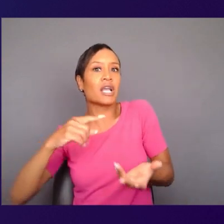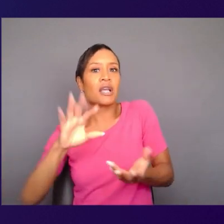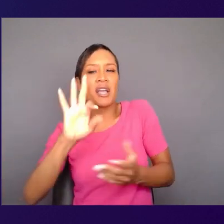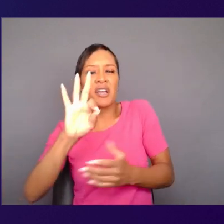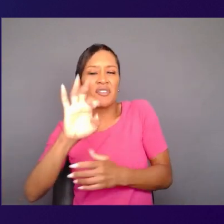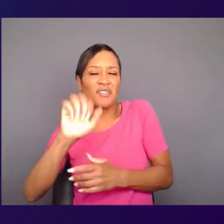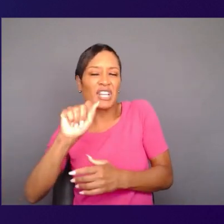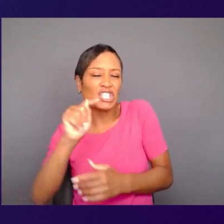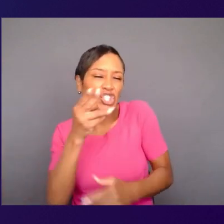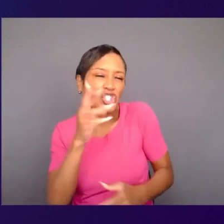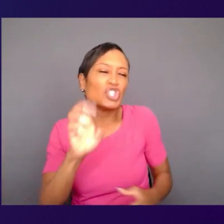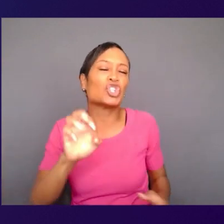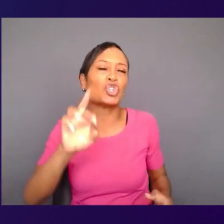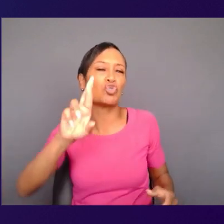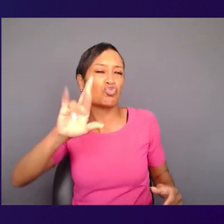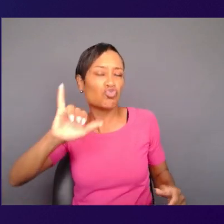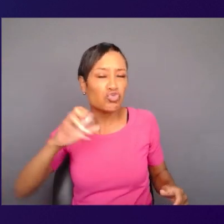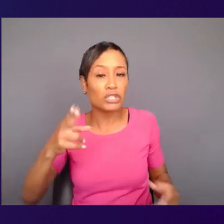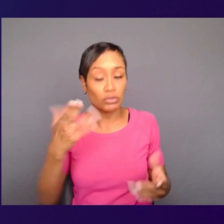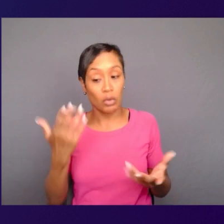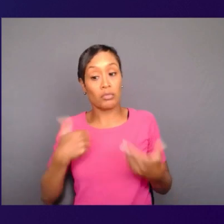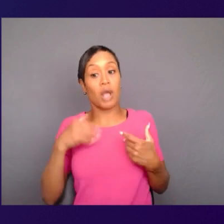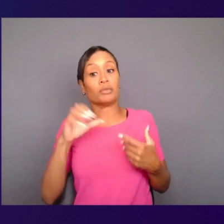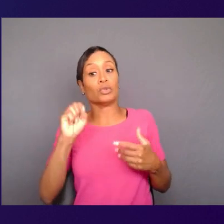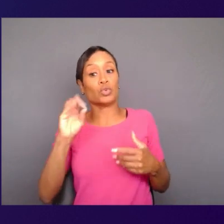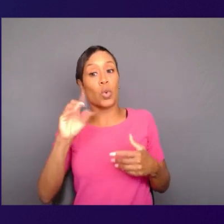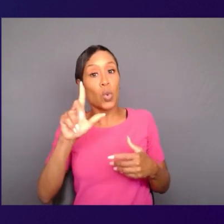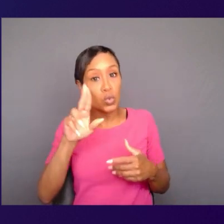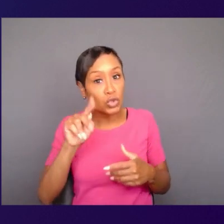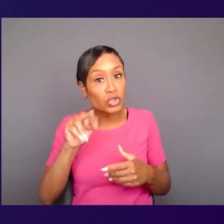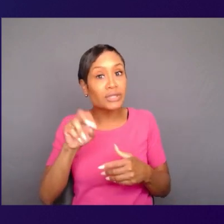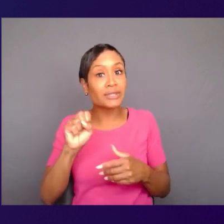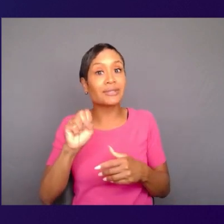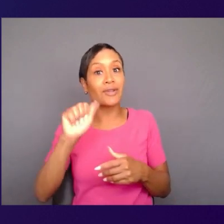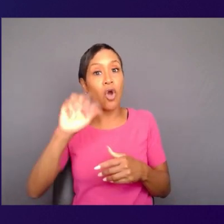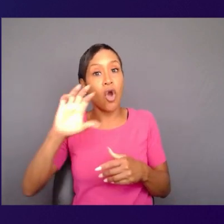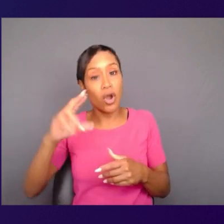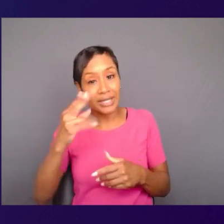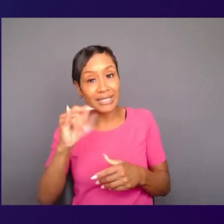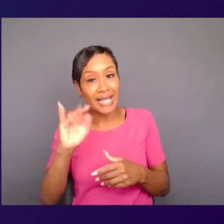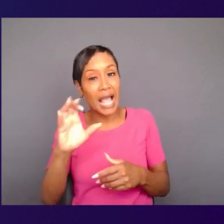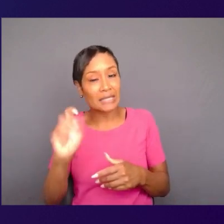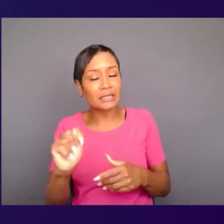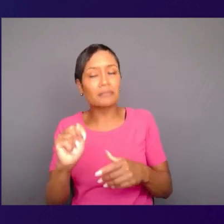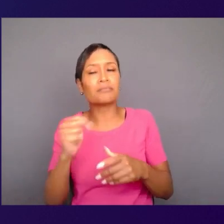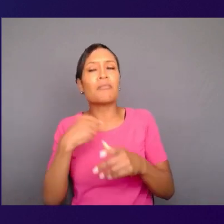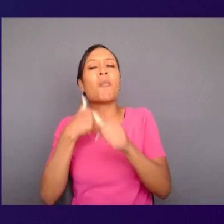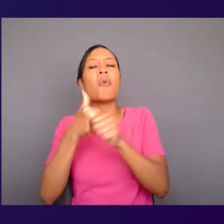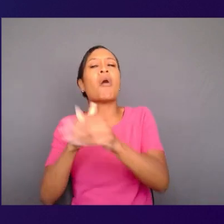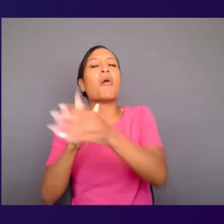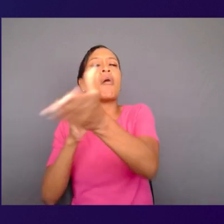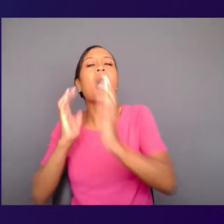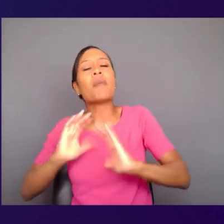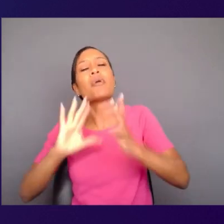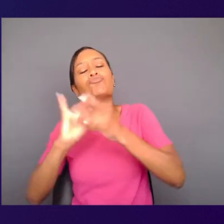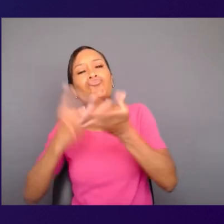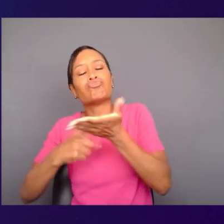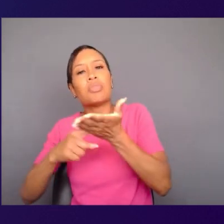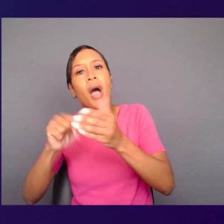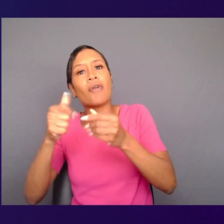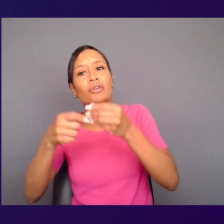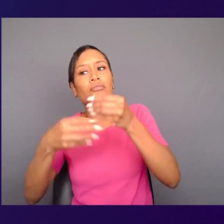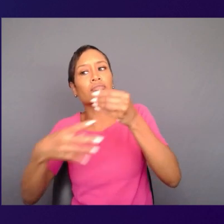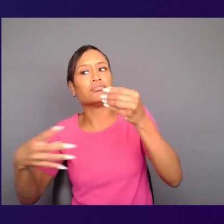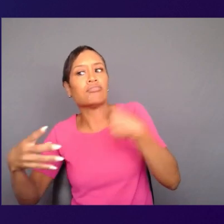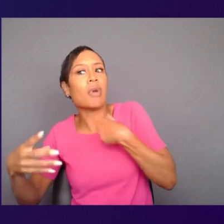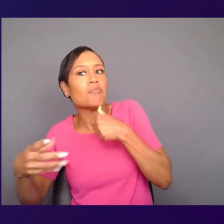of times that as a solutions architect, I'm used to a lot of the topics that customers bring up, but there are always a subset of features that I don't deal